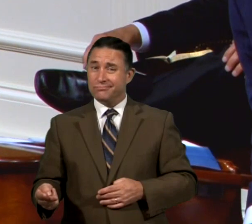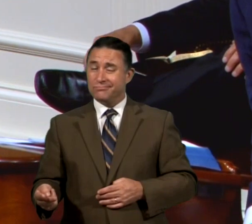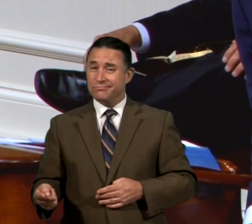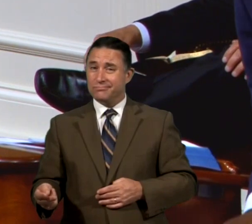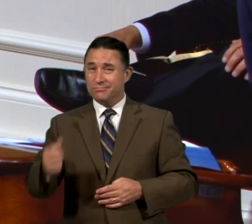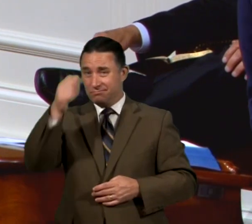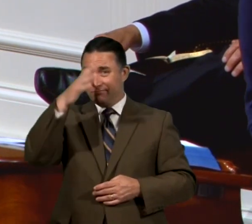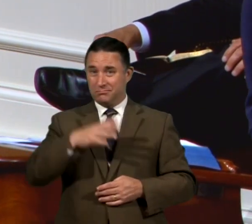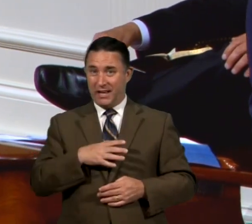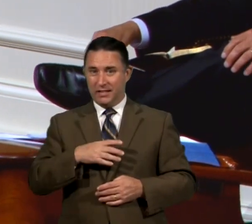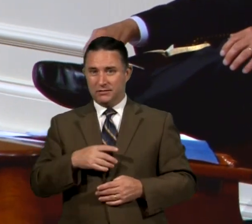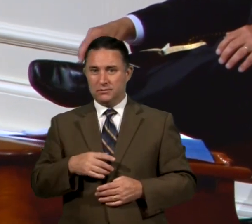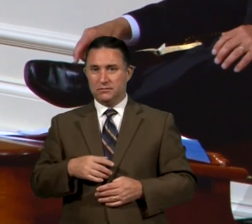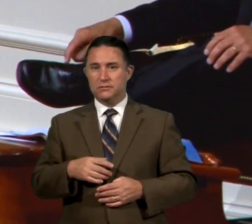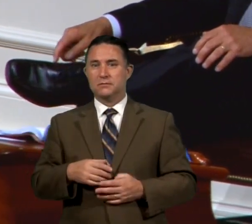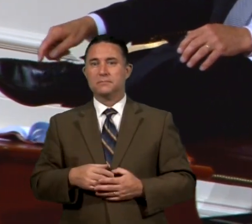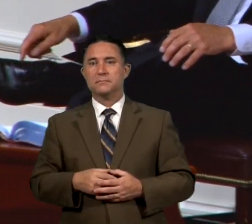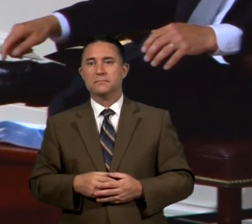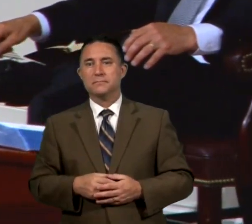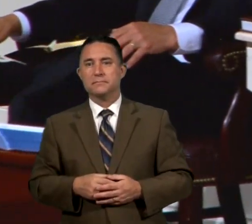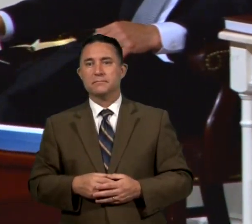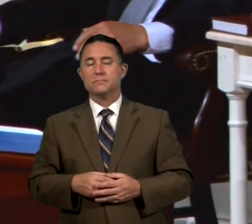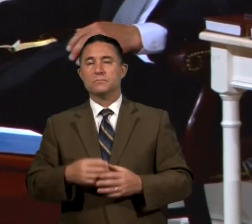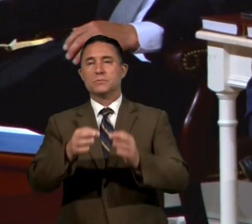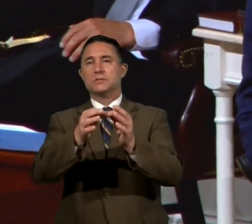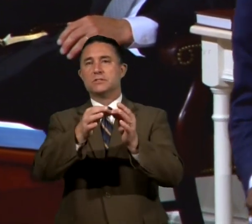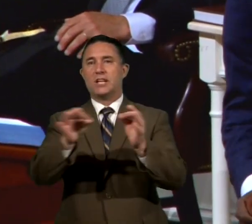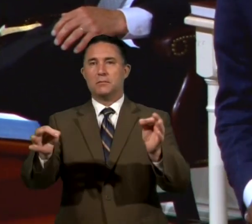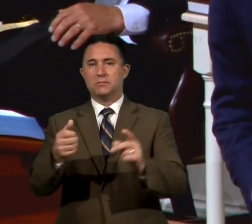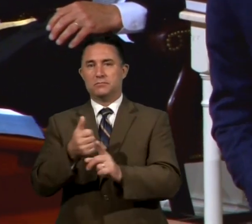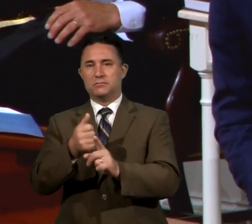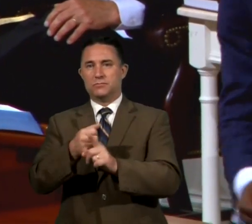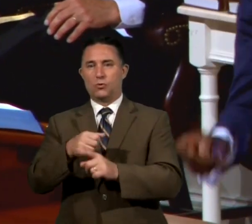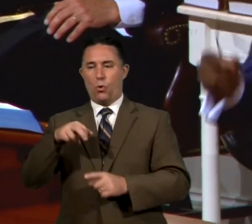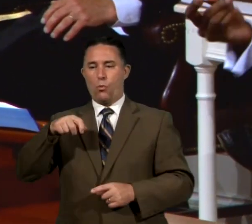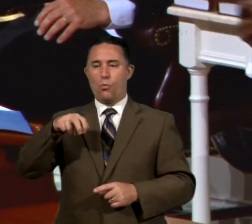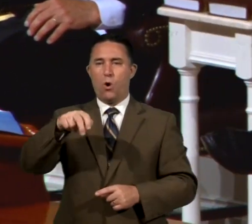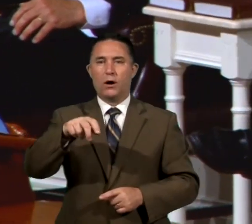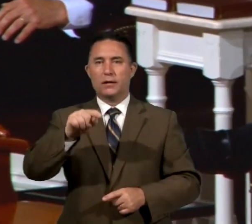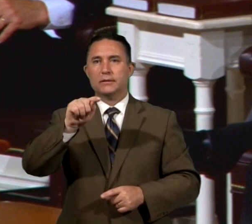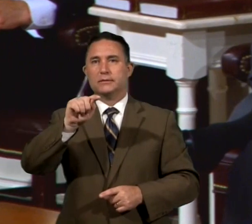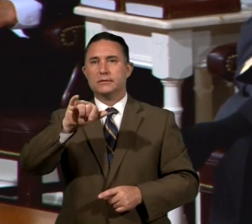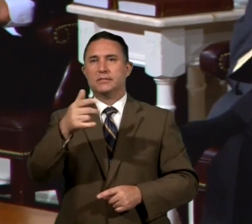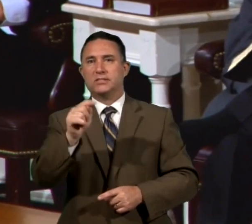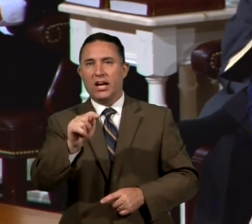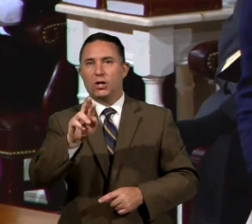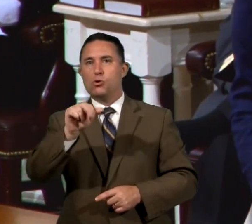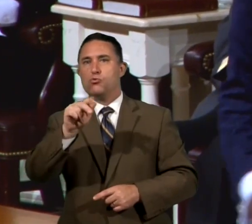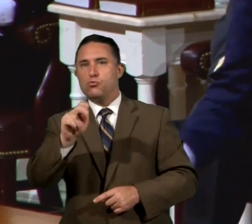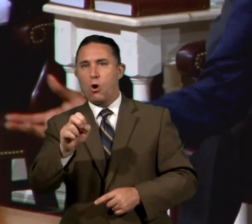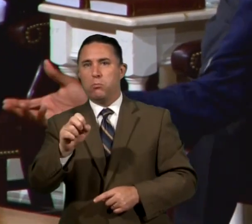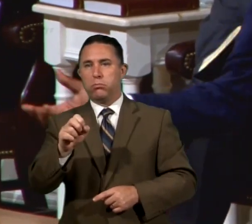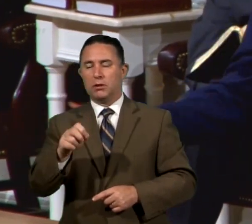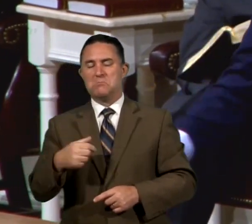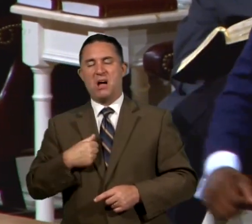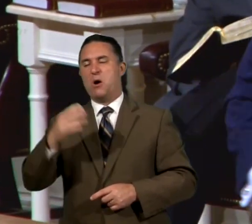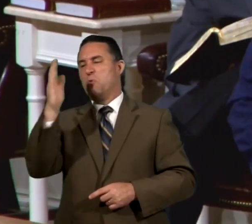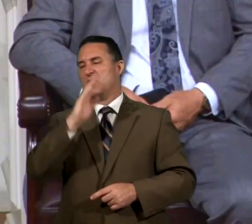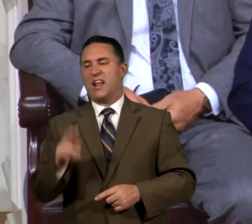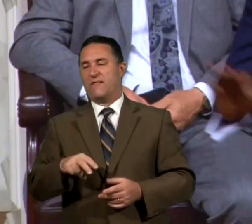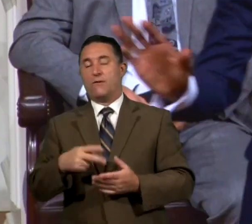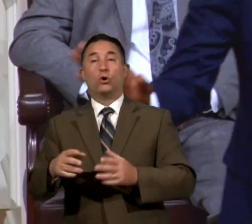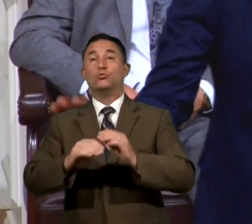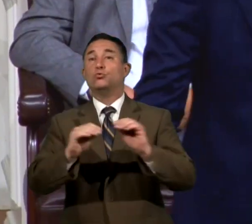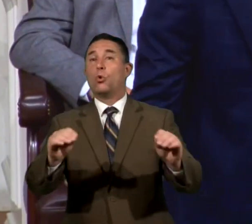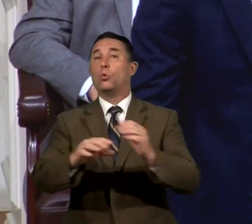There's a man, you guys look it up. There's a man who made this statement. He was a tightrope walker. He said, I will never fall. Therefore, he took no